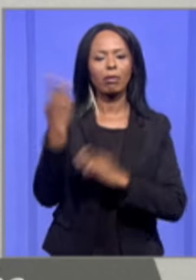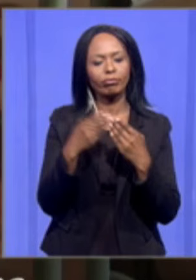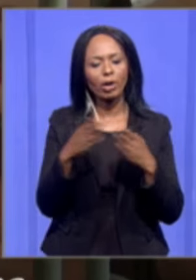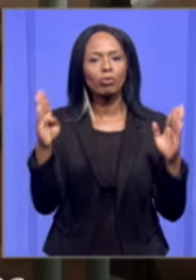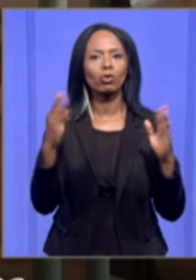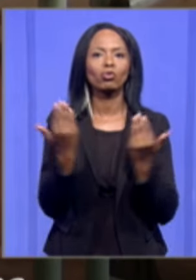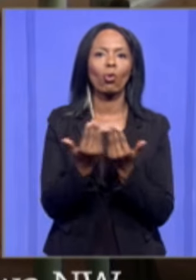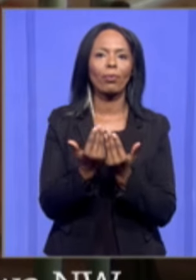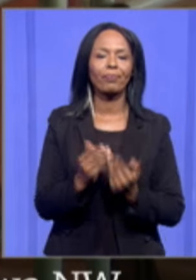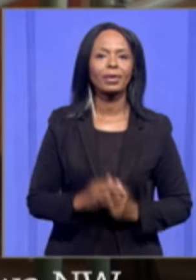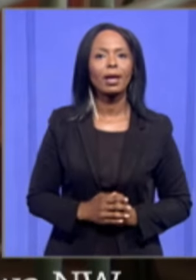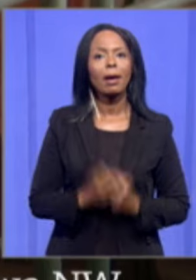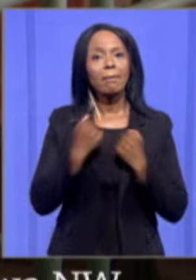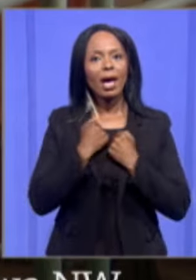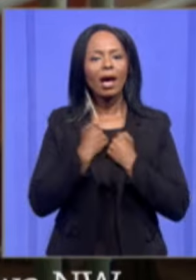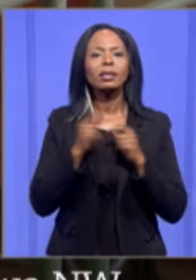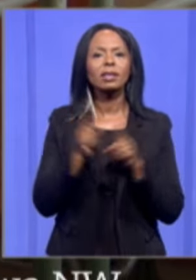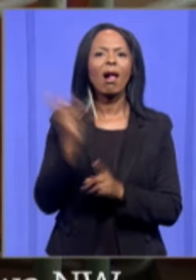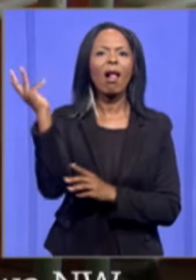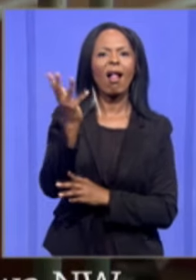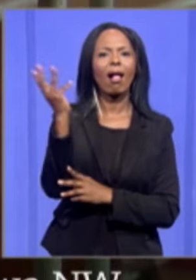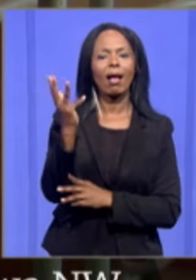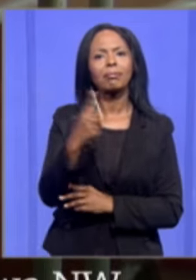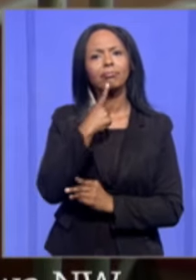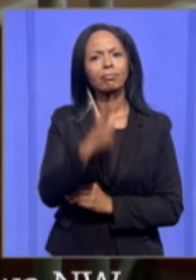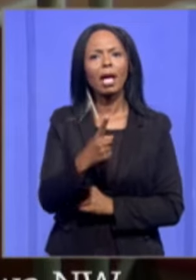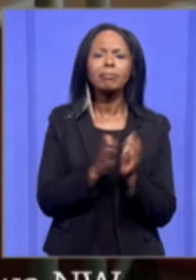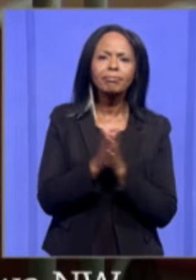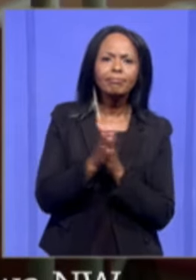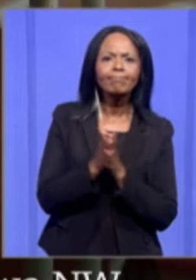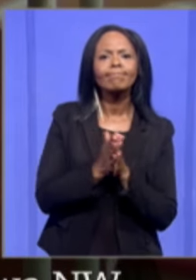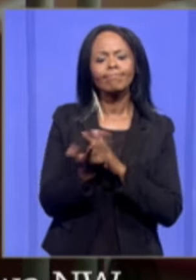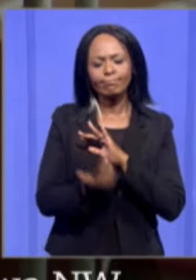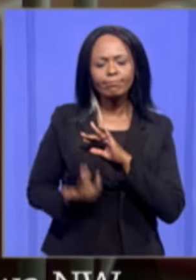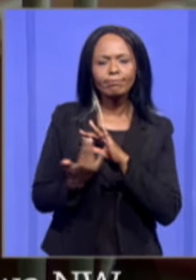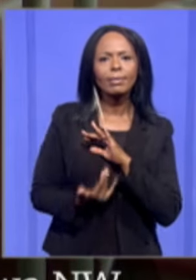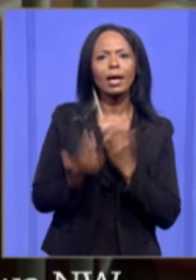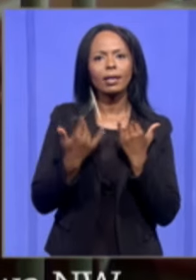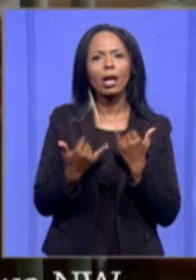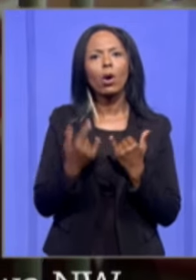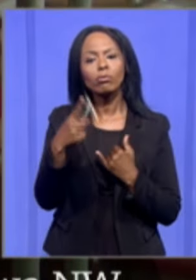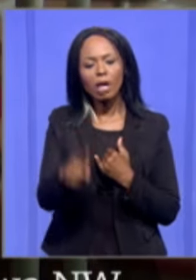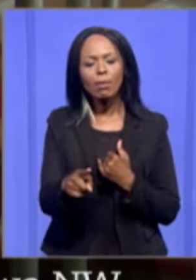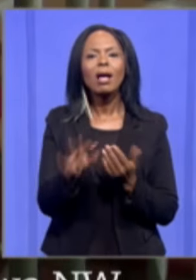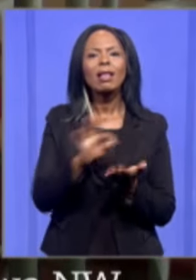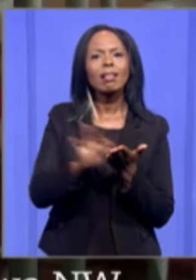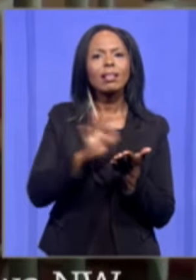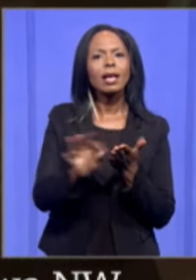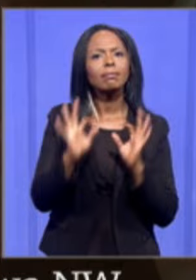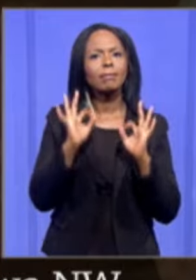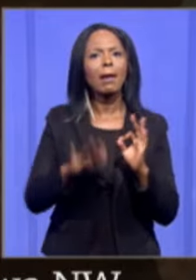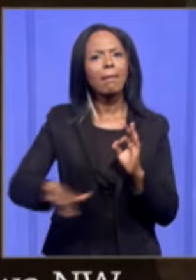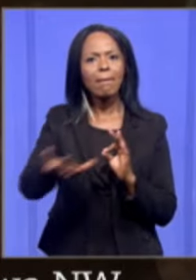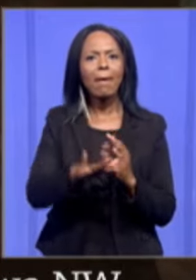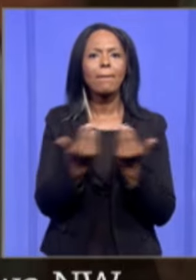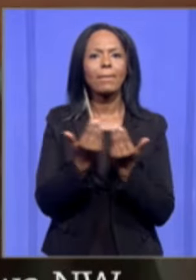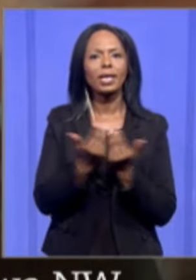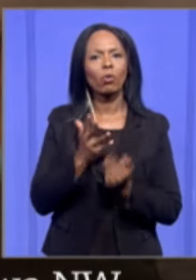reopening. Batsadi ba ne ba tlatsa ka gore maikaelelo a bone ke gore bana ba rutelwe mo lefelong le le phepa. Kagiso ke